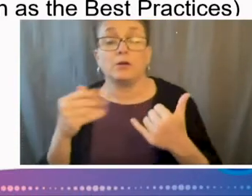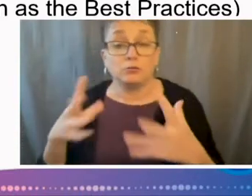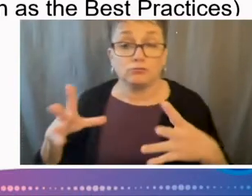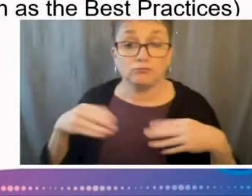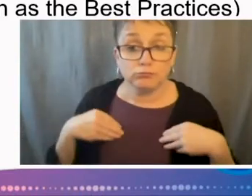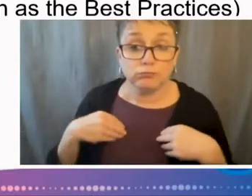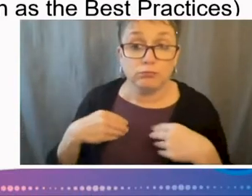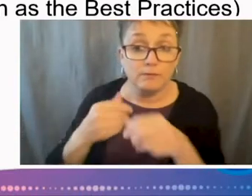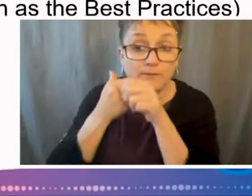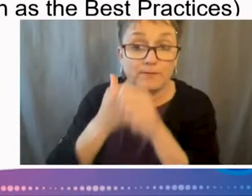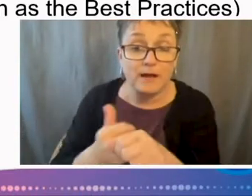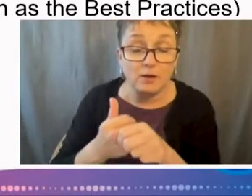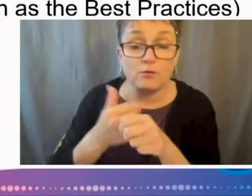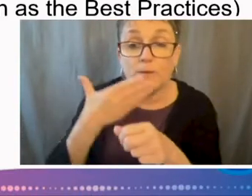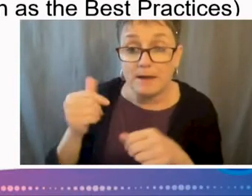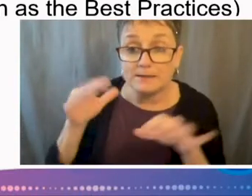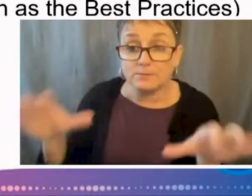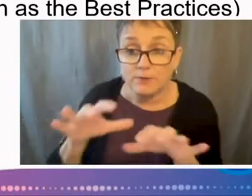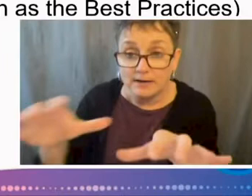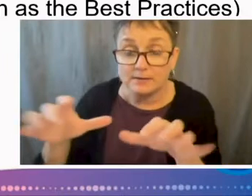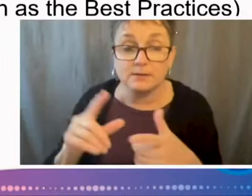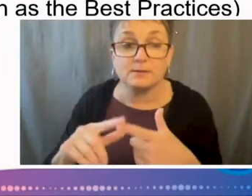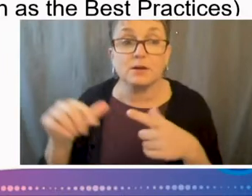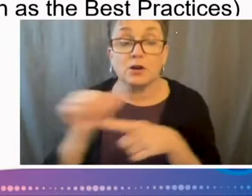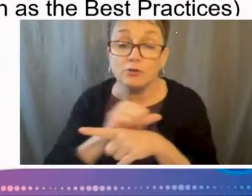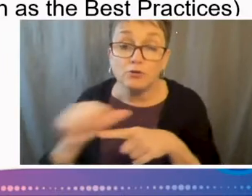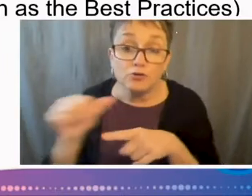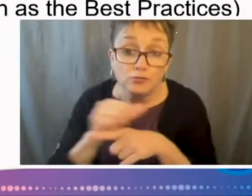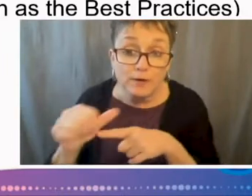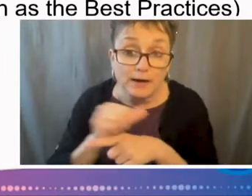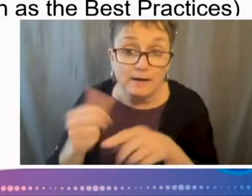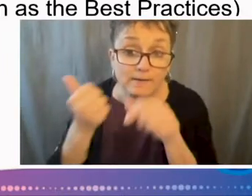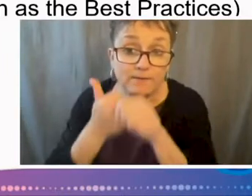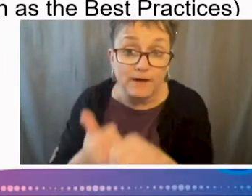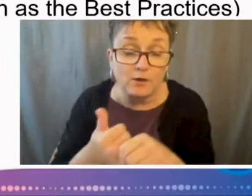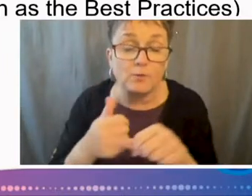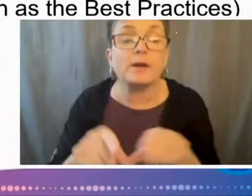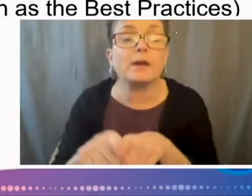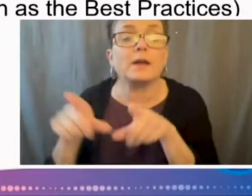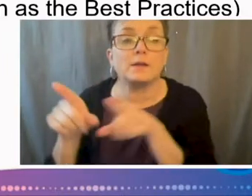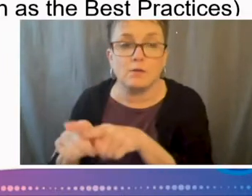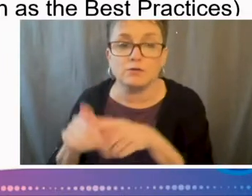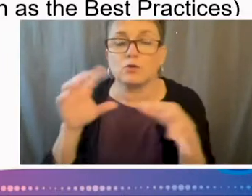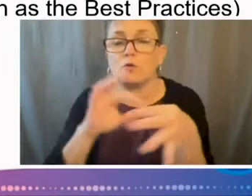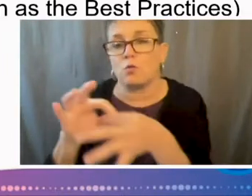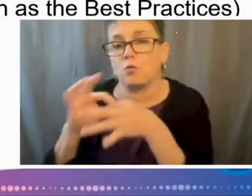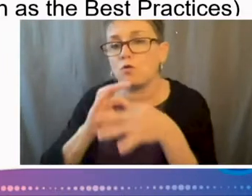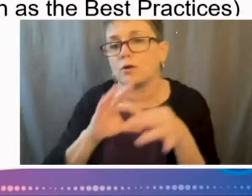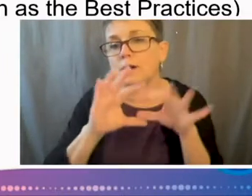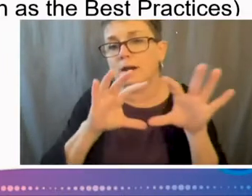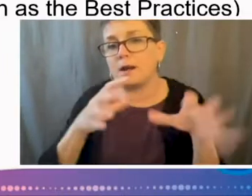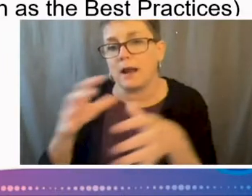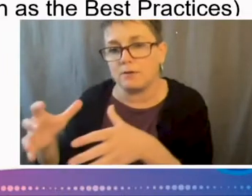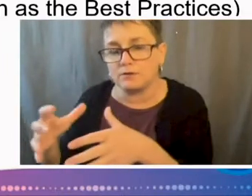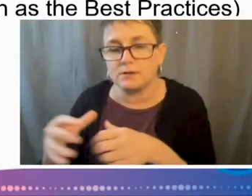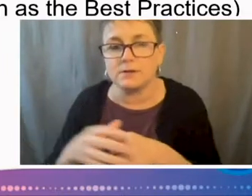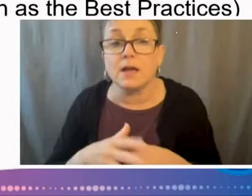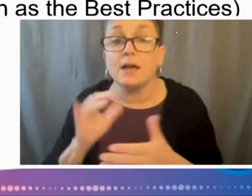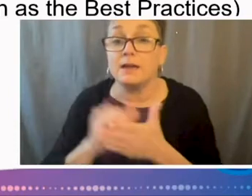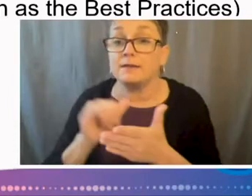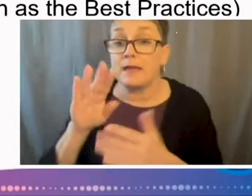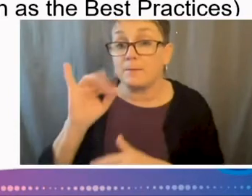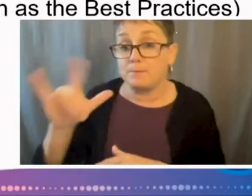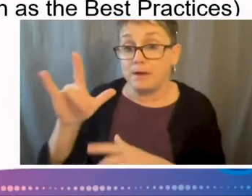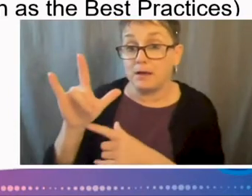practices, training on those best practices, and regional paratransit coordinating councils. This transformative bill is